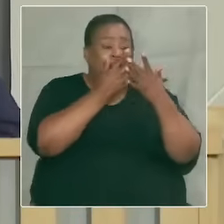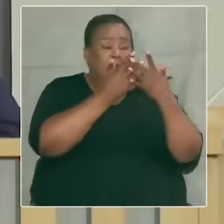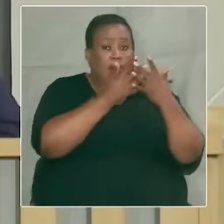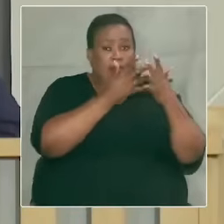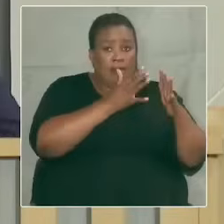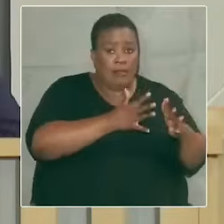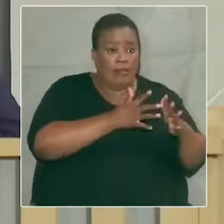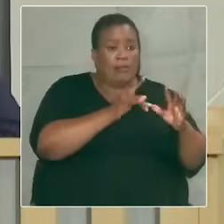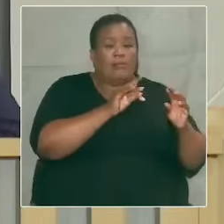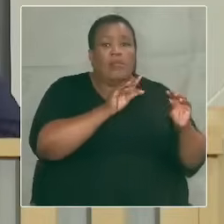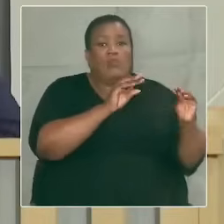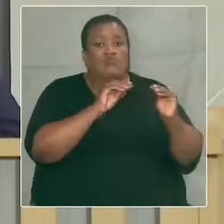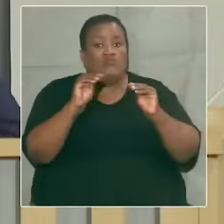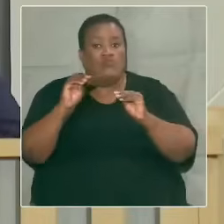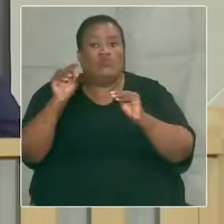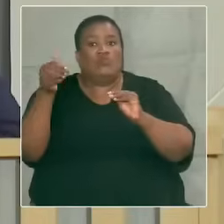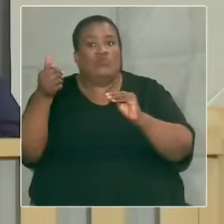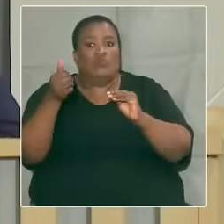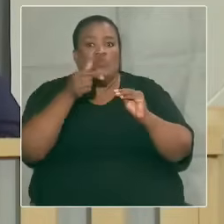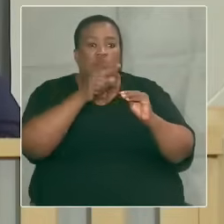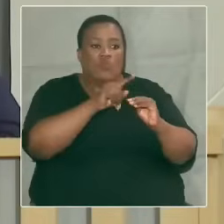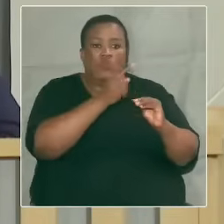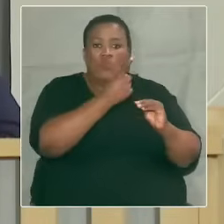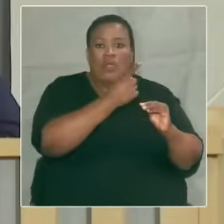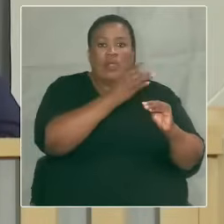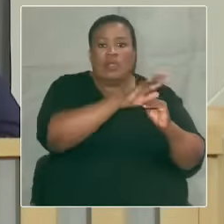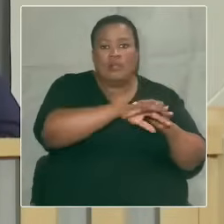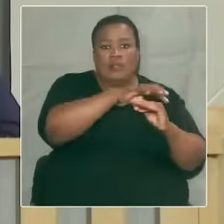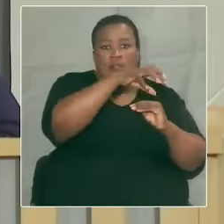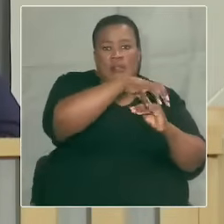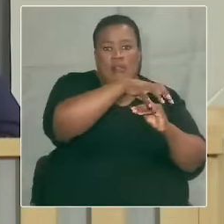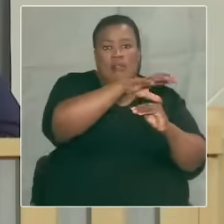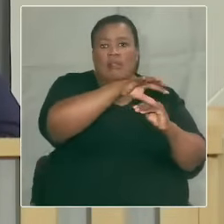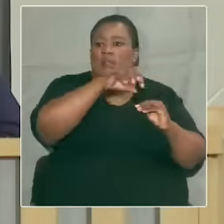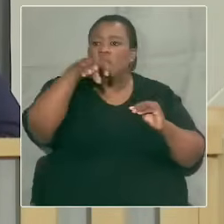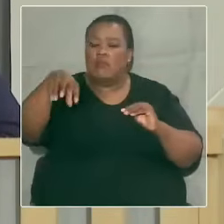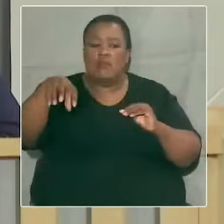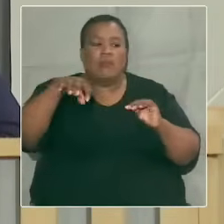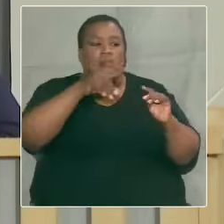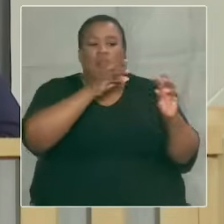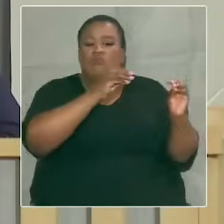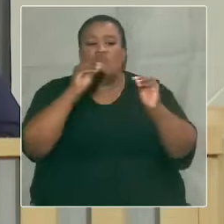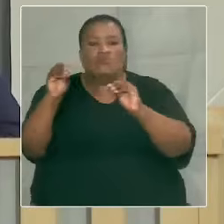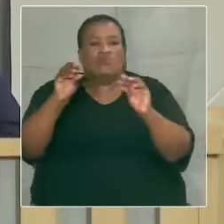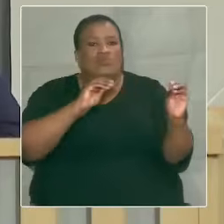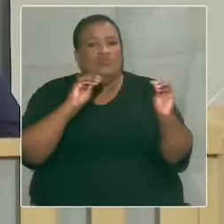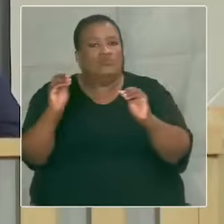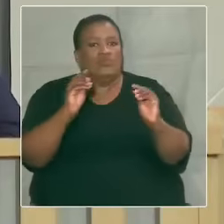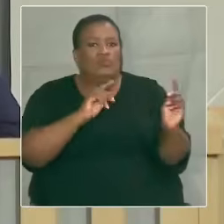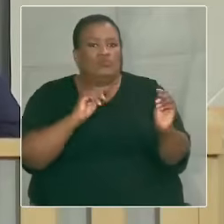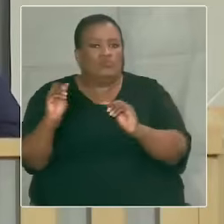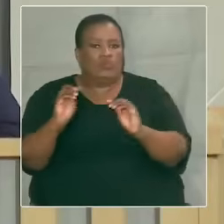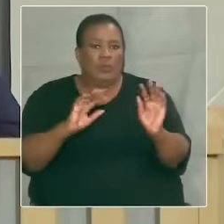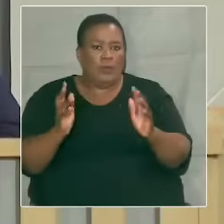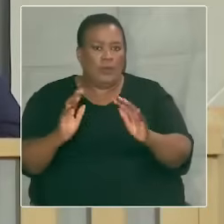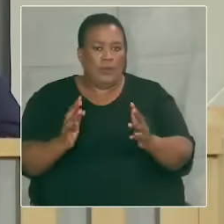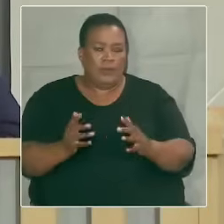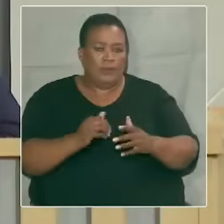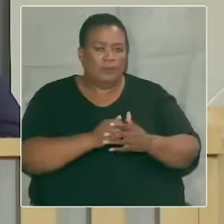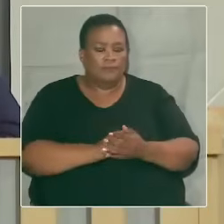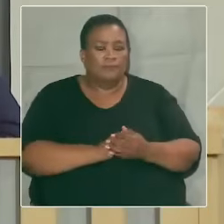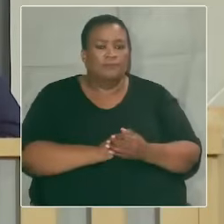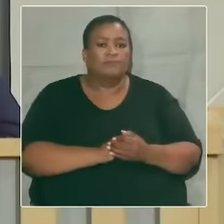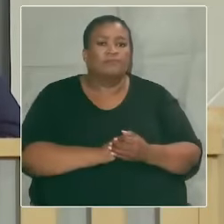arises. This support ensures that the security and the integrity of witnesses and